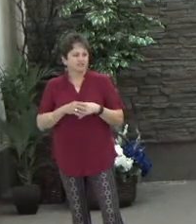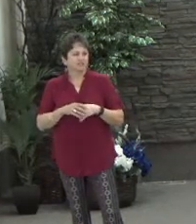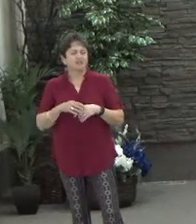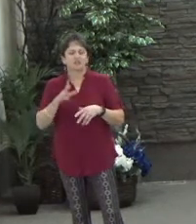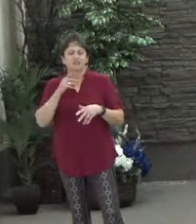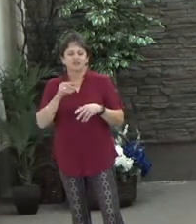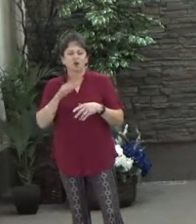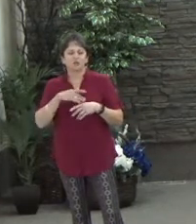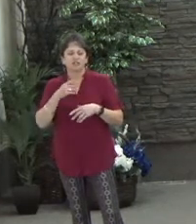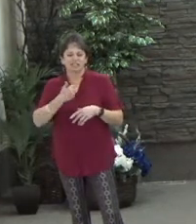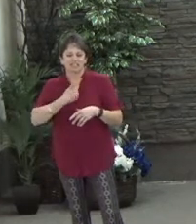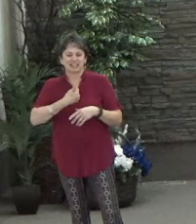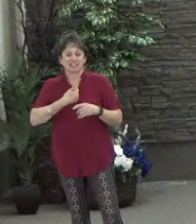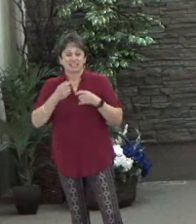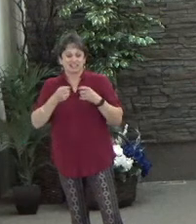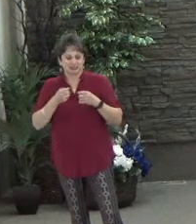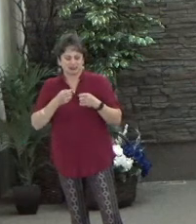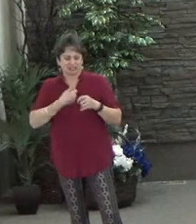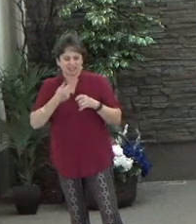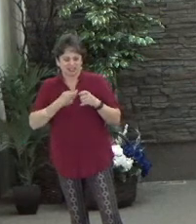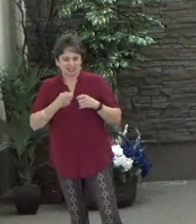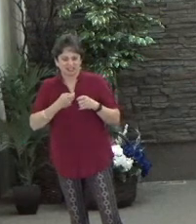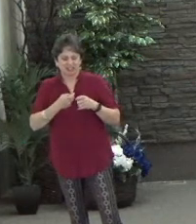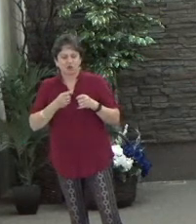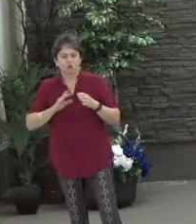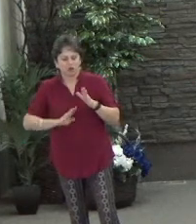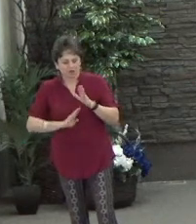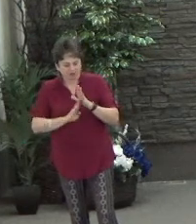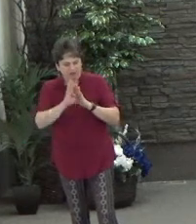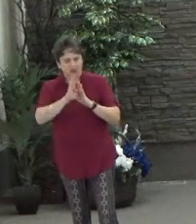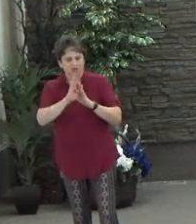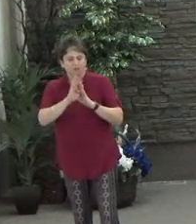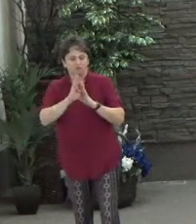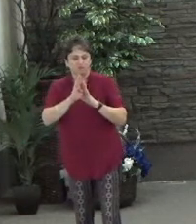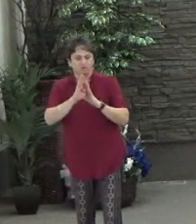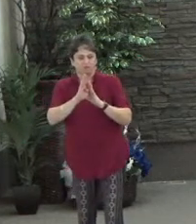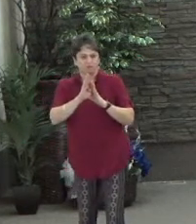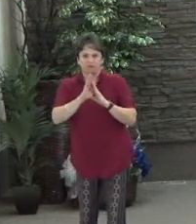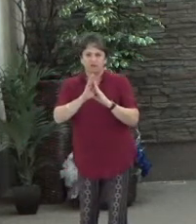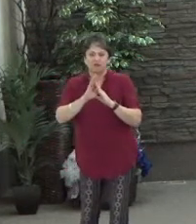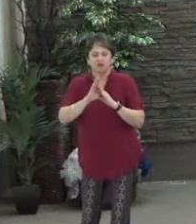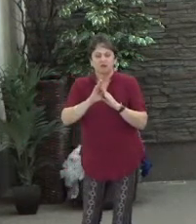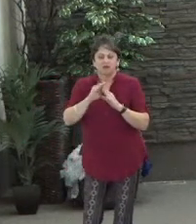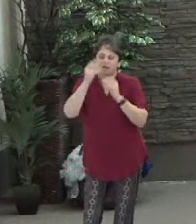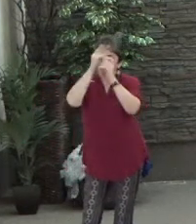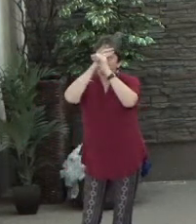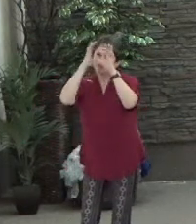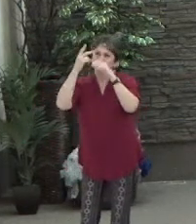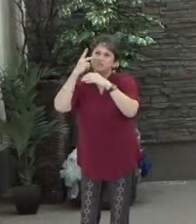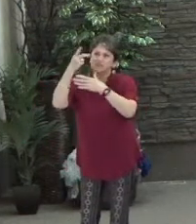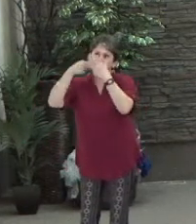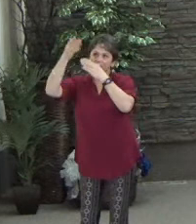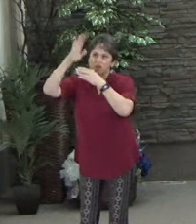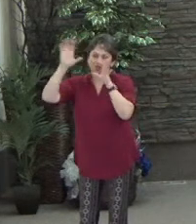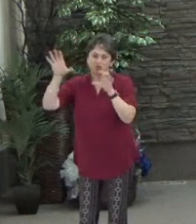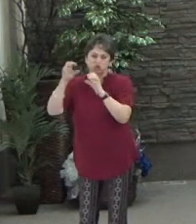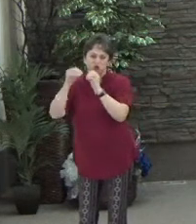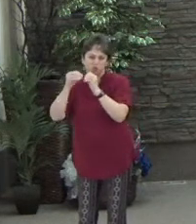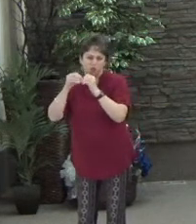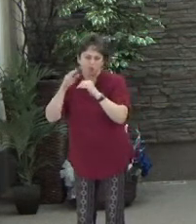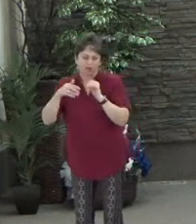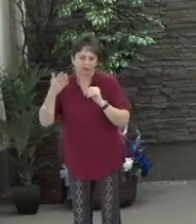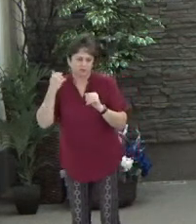the discipline of doing that will cultivate the vision that will enable us to see what God is doing even more in their dump. And